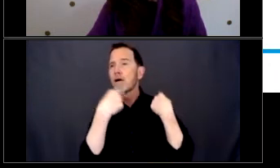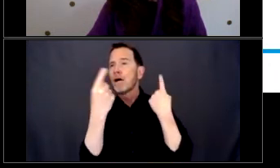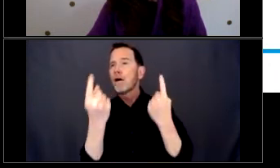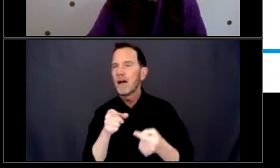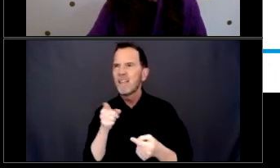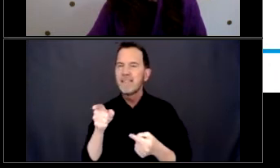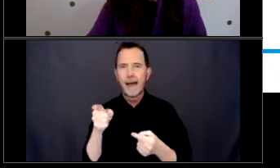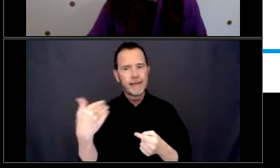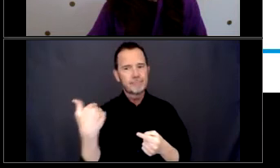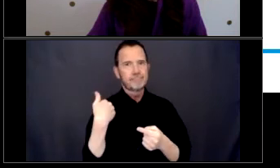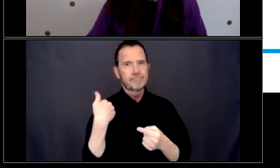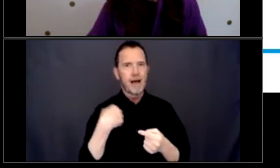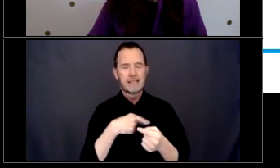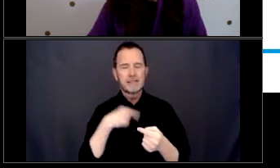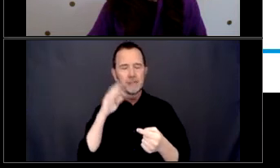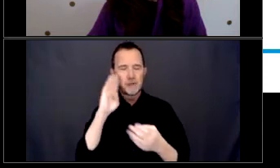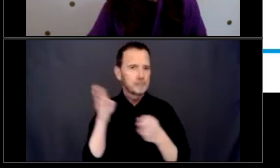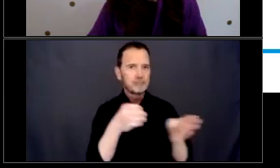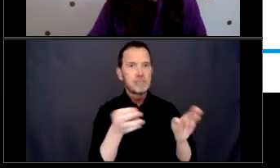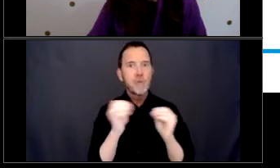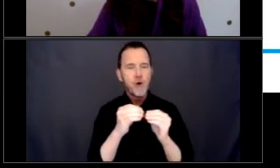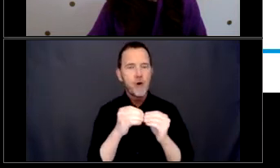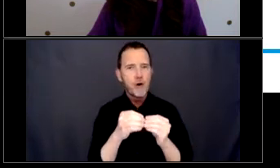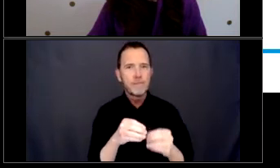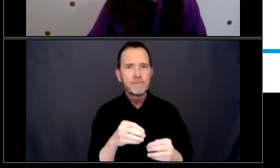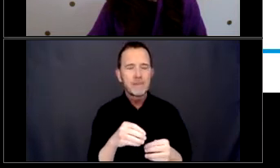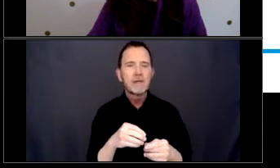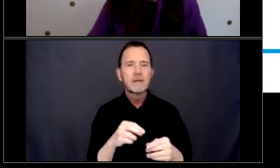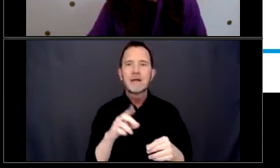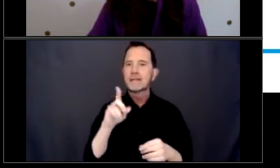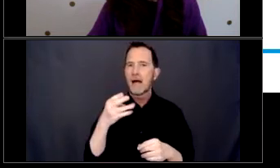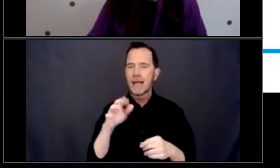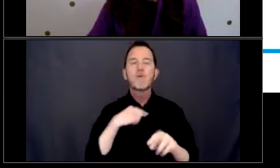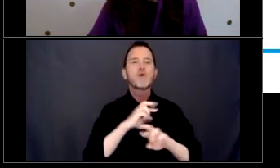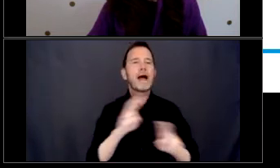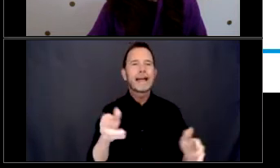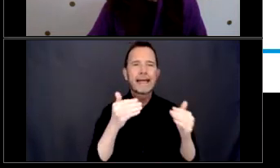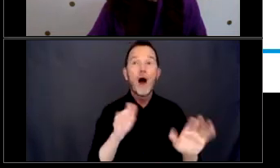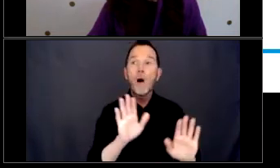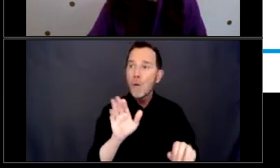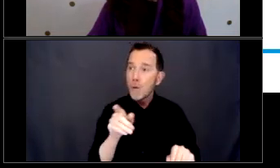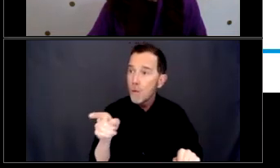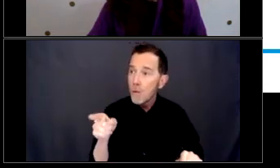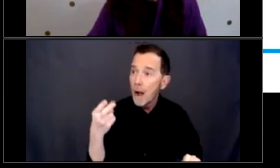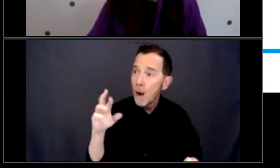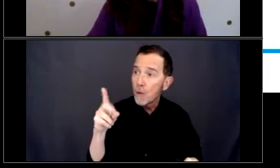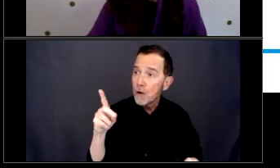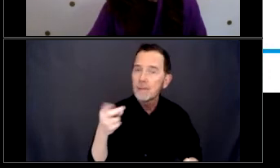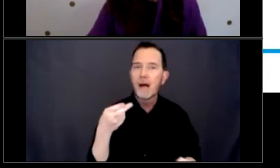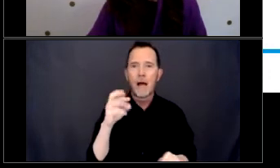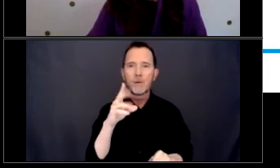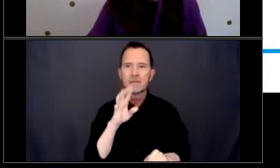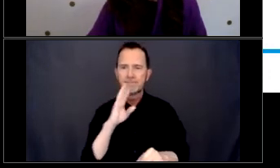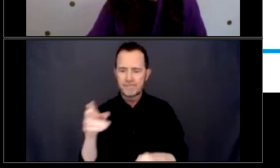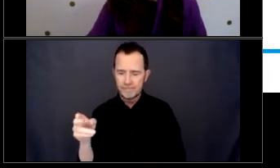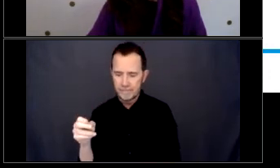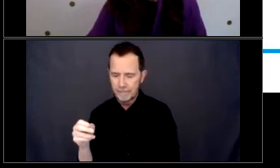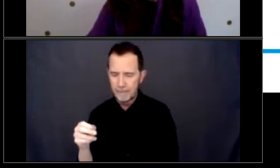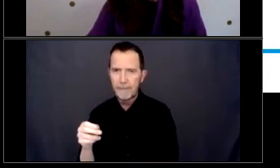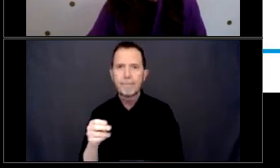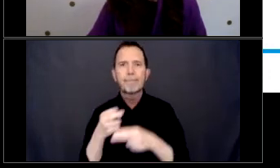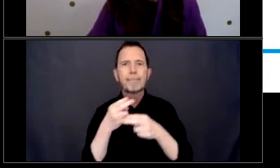Great, thank you. I'm going to move us on. Oh, Howard, yes. Real quick, I just wanted to say that one of the things that we're working on